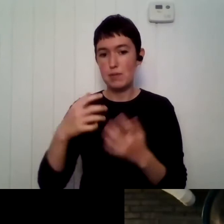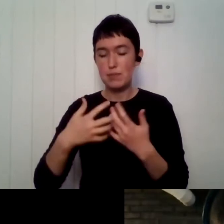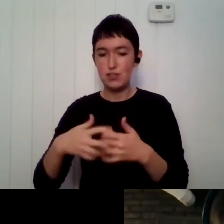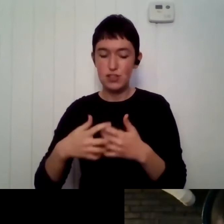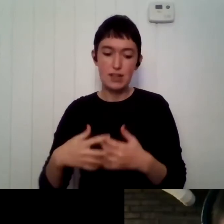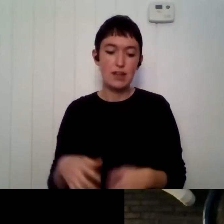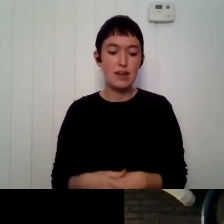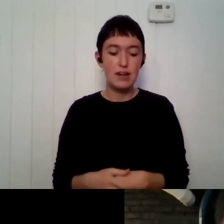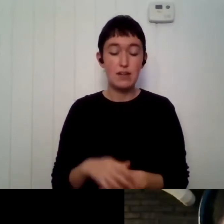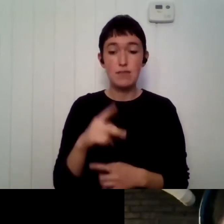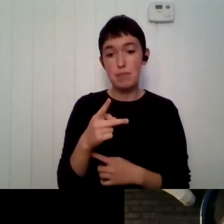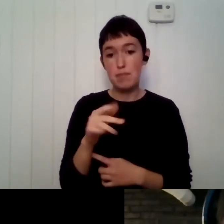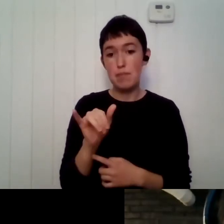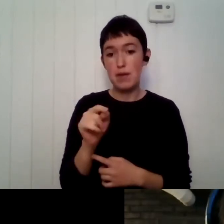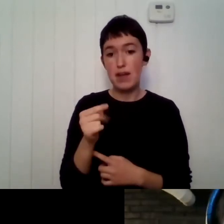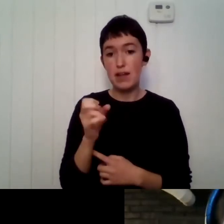Python.